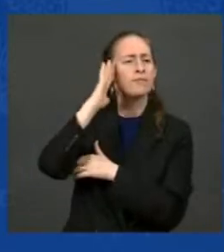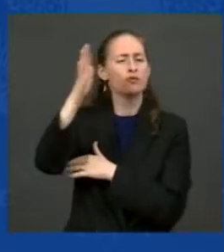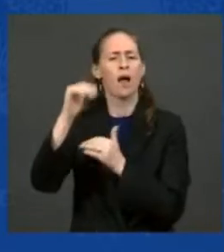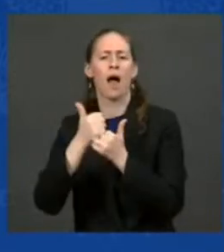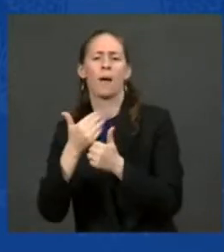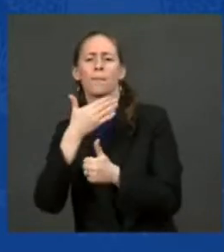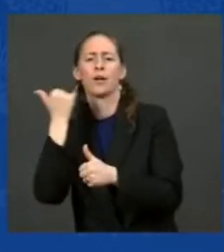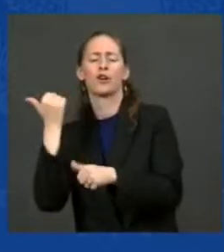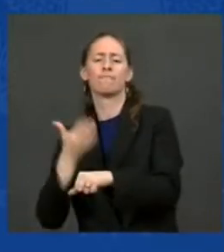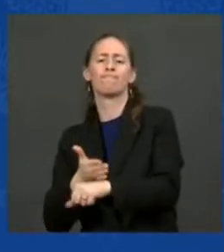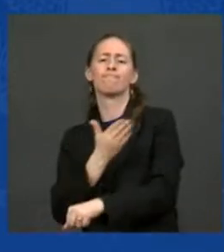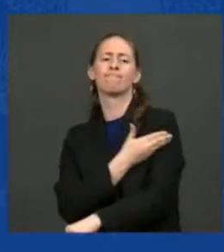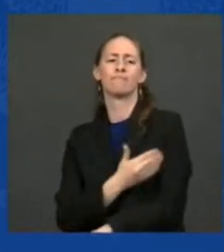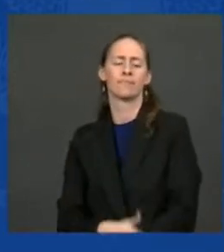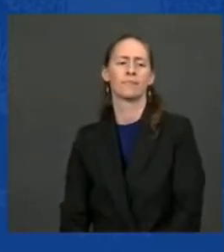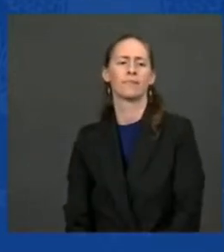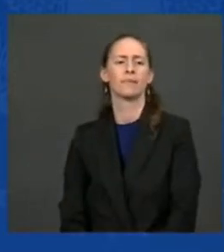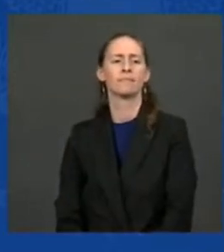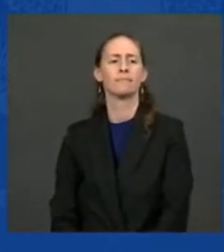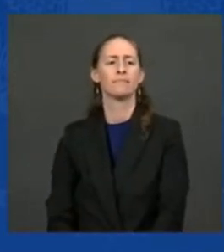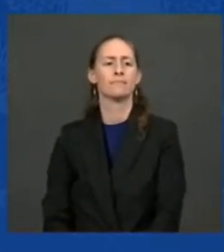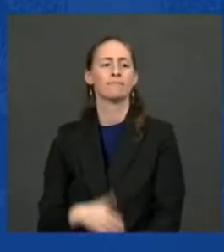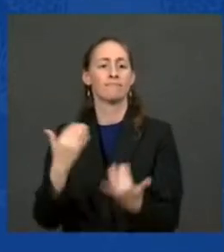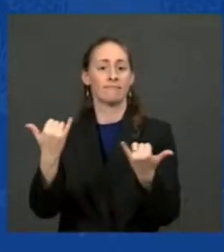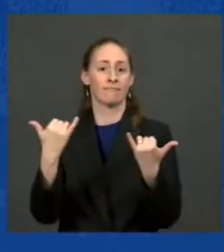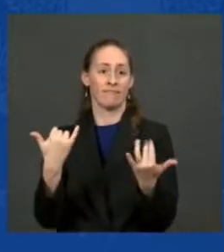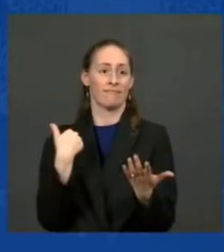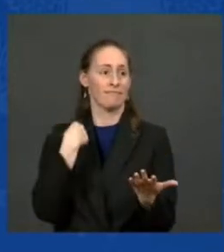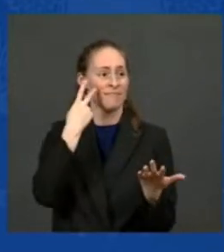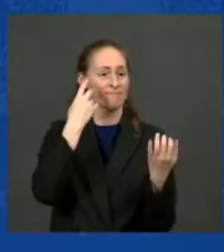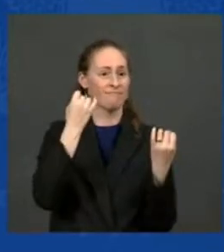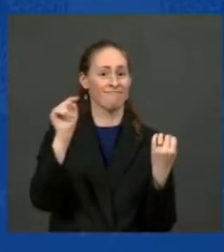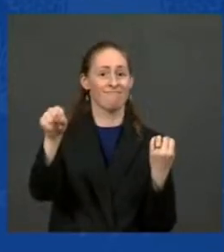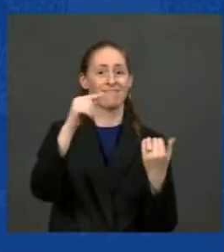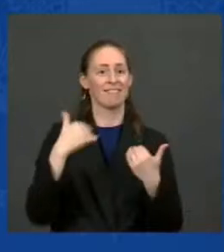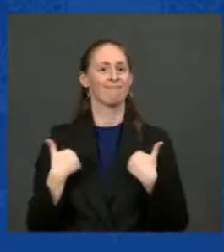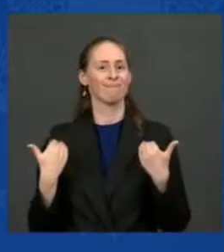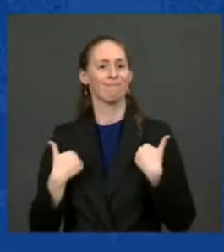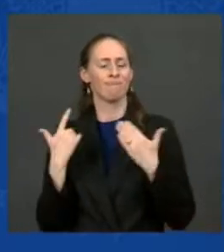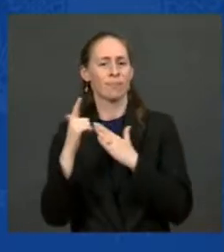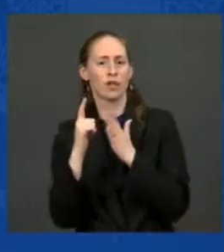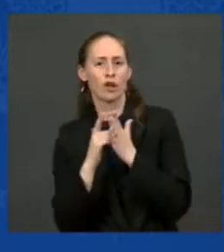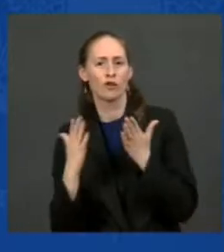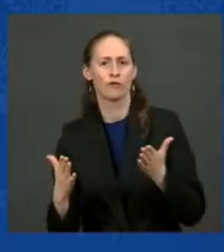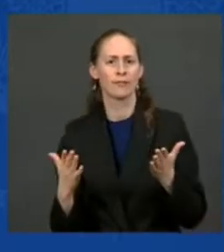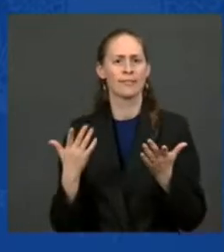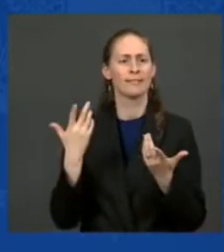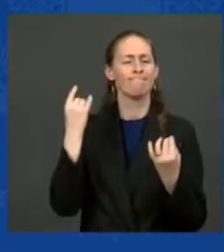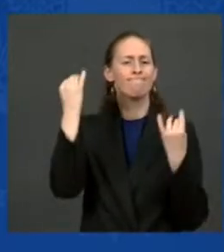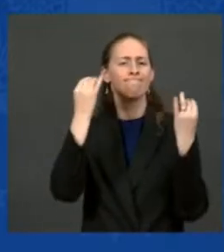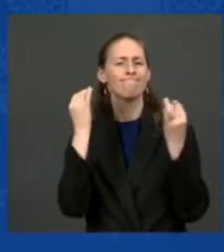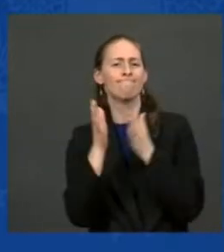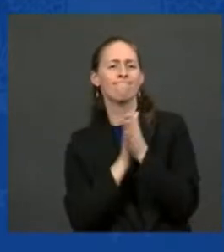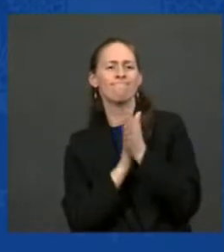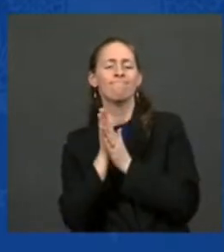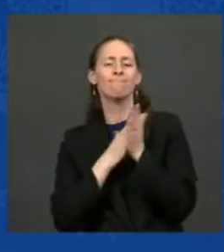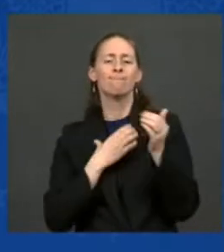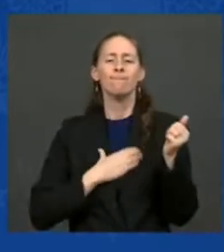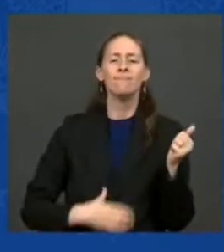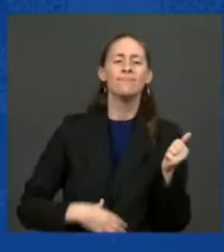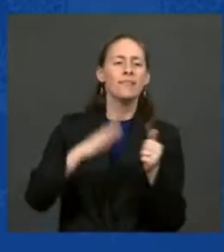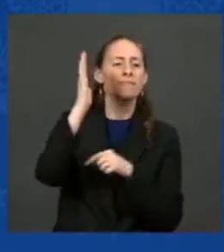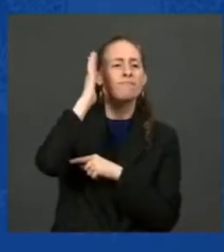We see in the passion of a young prosecutor a commitment to prioritizing the